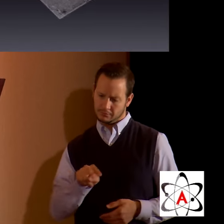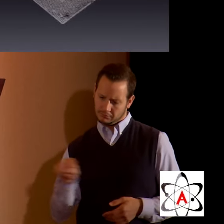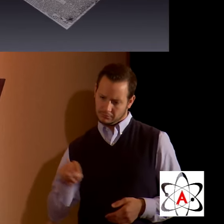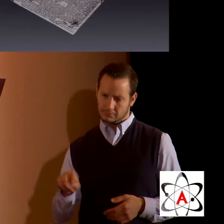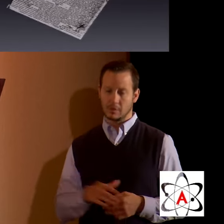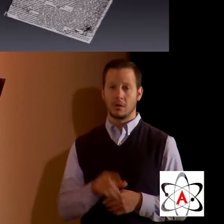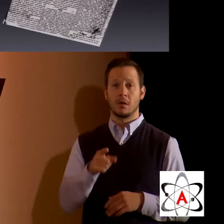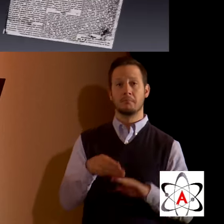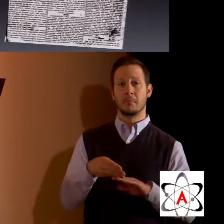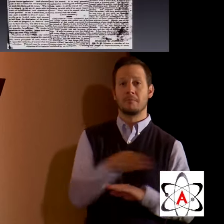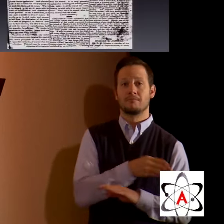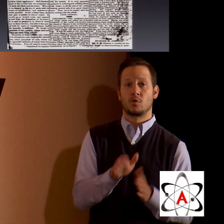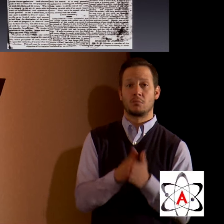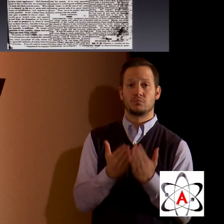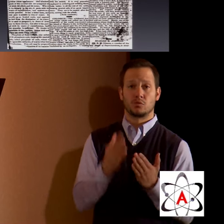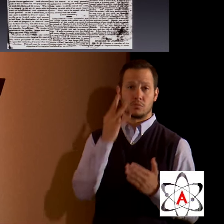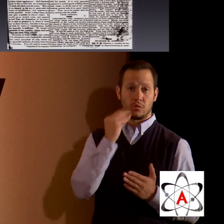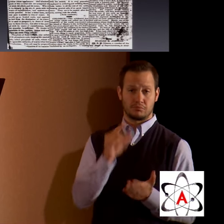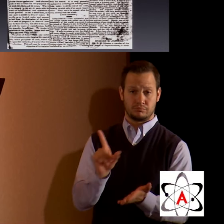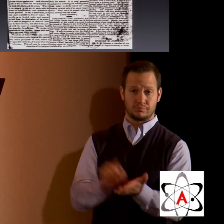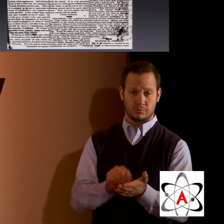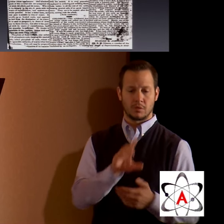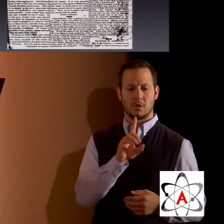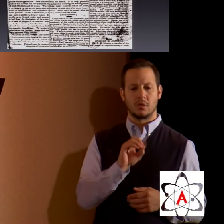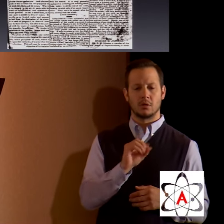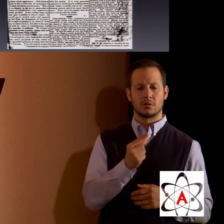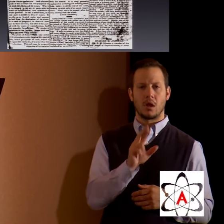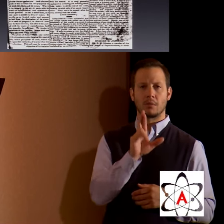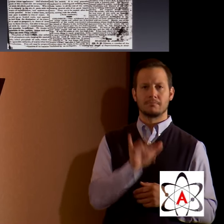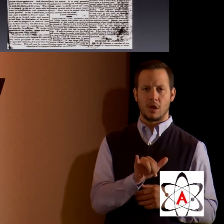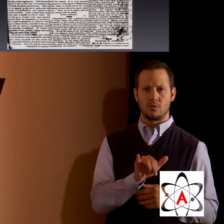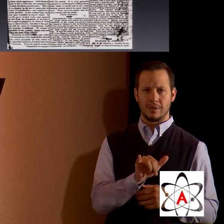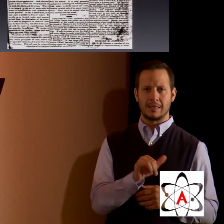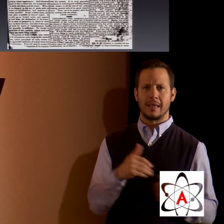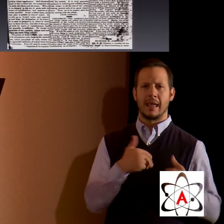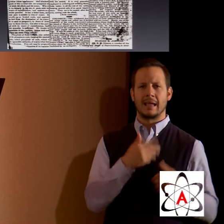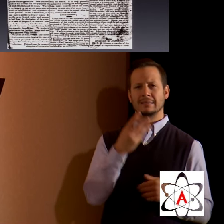Shortly before the Book of Mormon was published, Dogberry's paper ran a